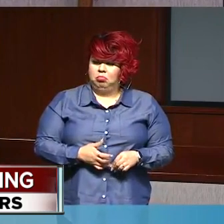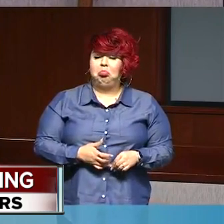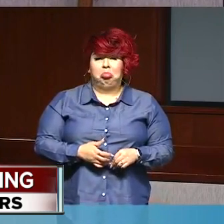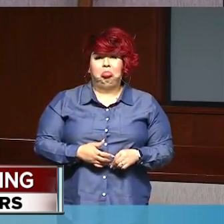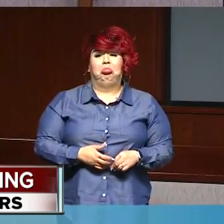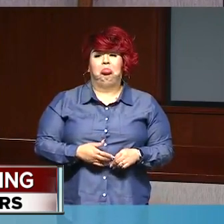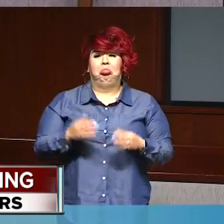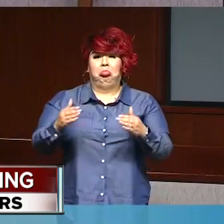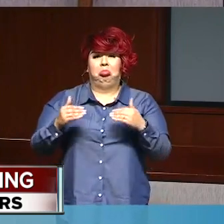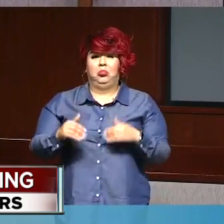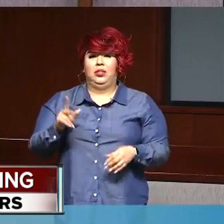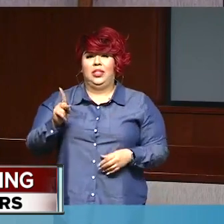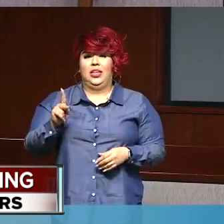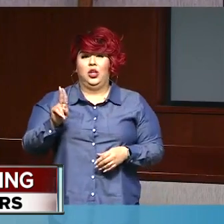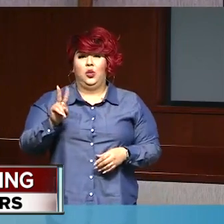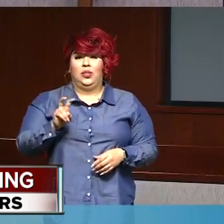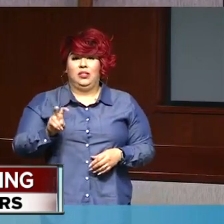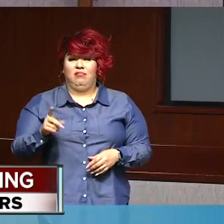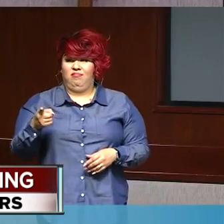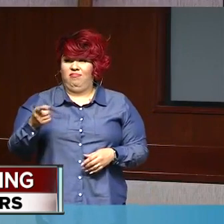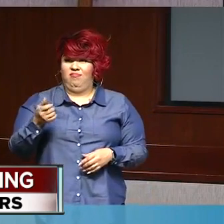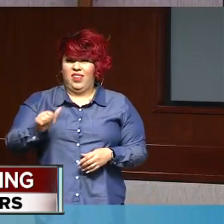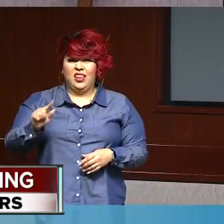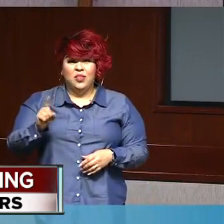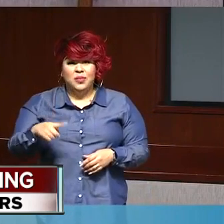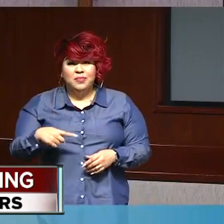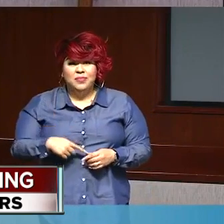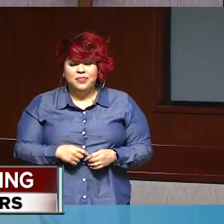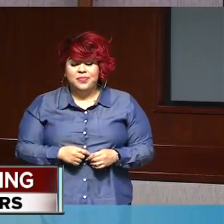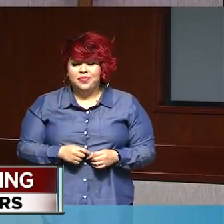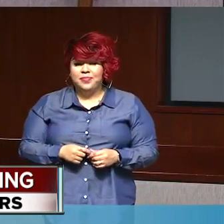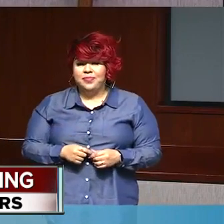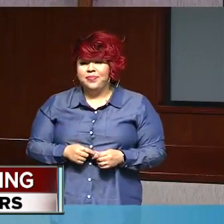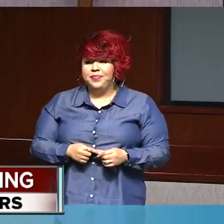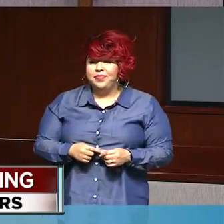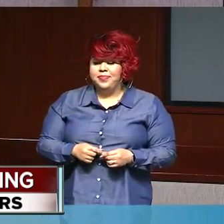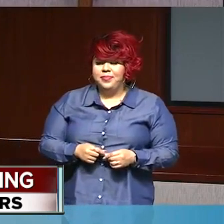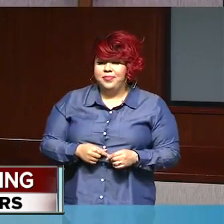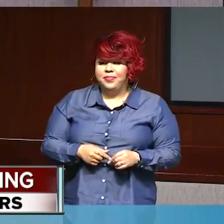Okay. KUCZ, anyone on the line with questions?